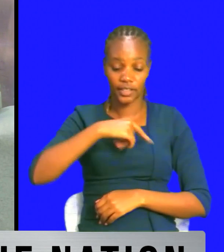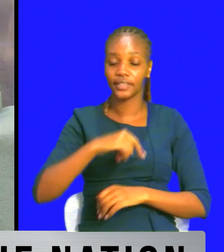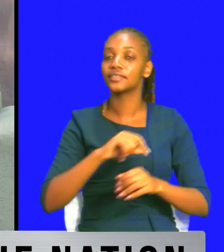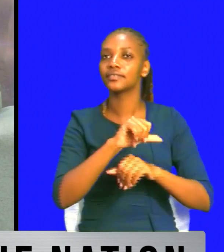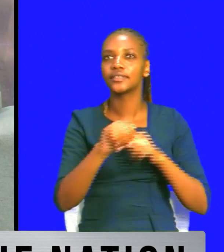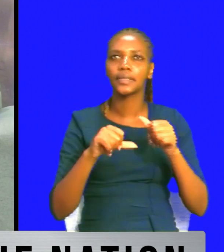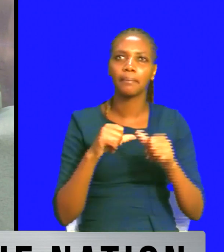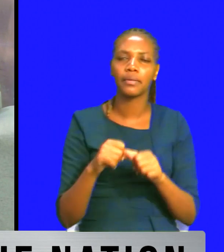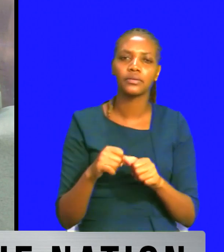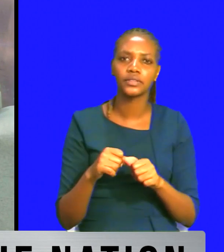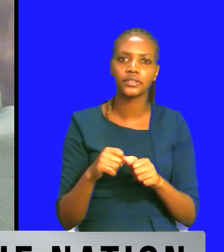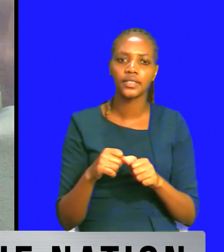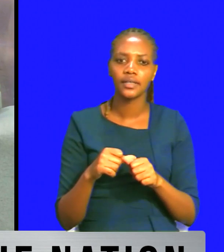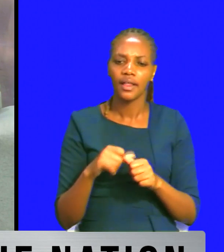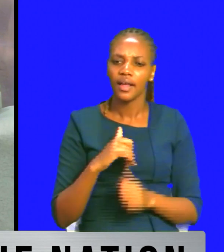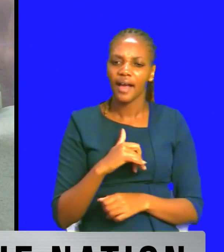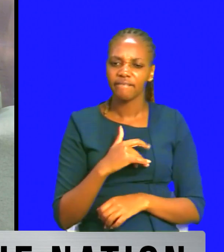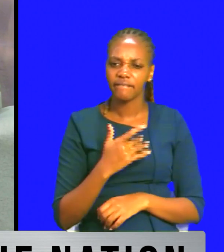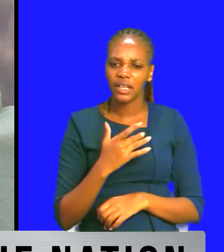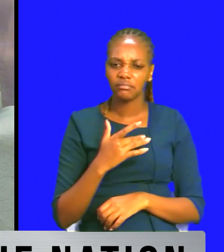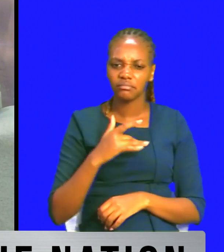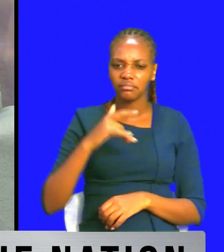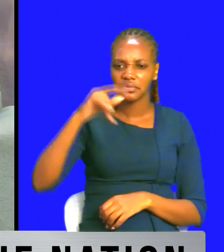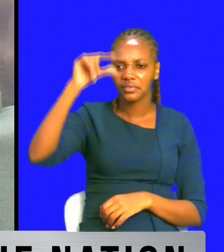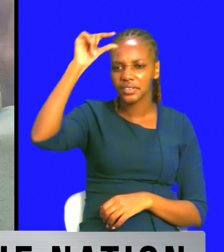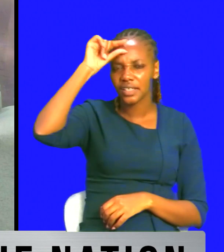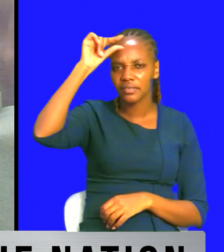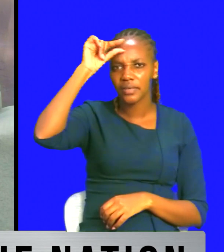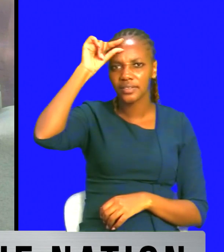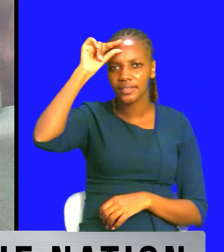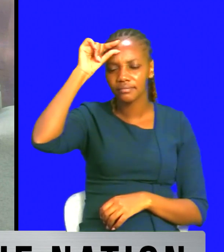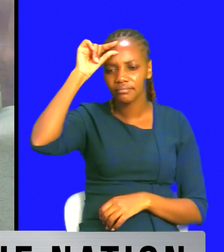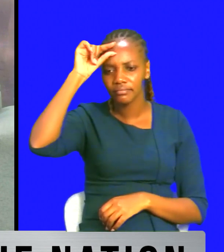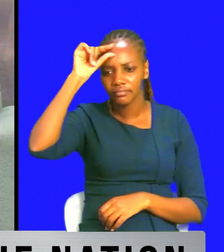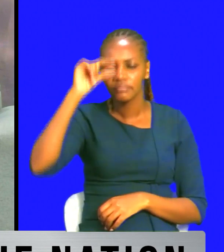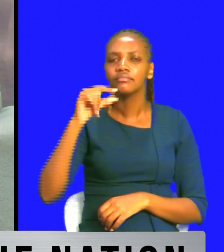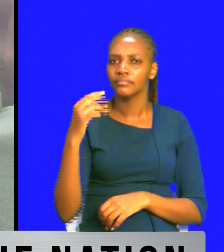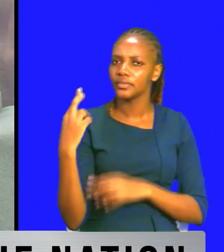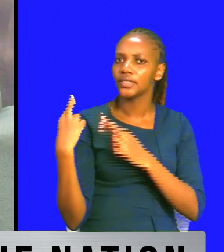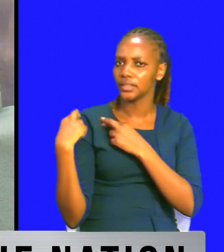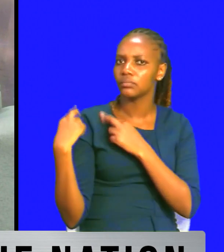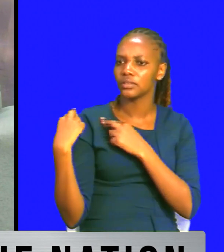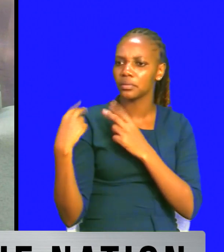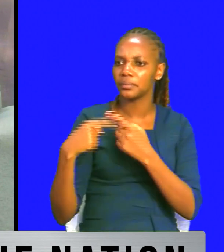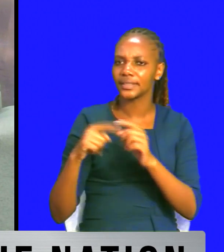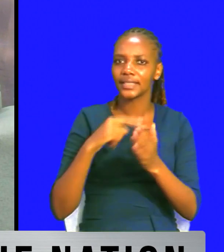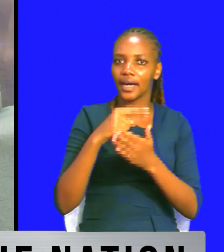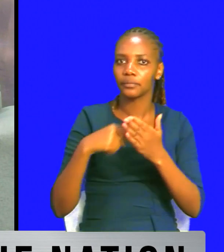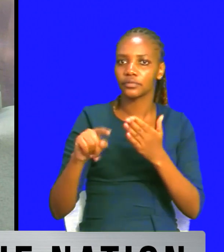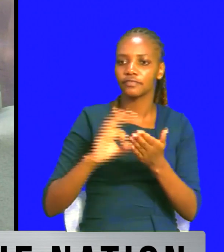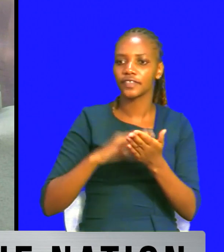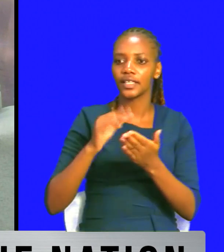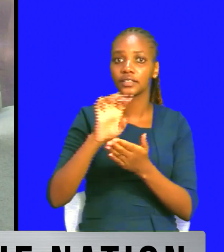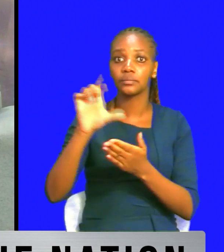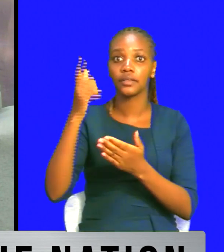of. I don't think the government is out of this because they've passed the finance bill. They may find themselves in a lot of